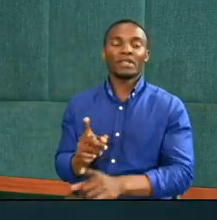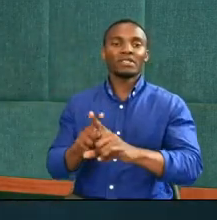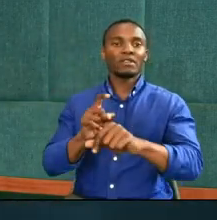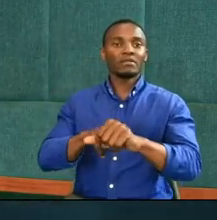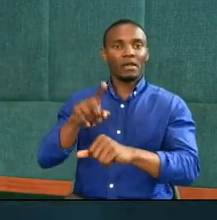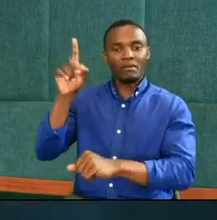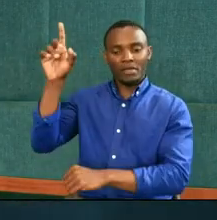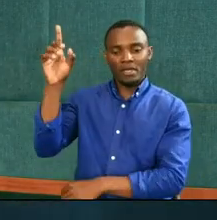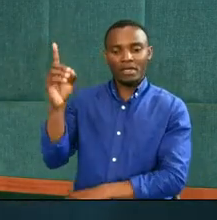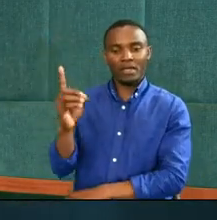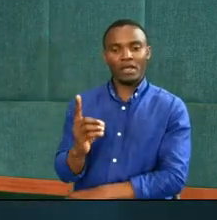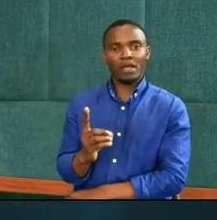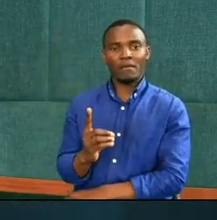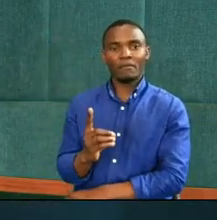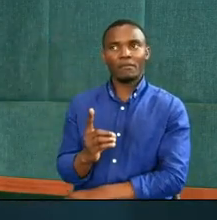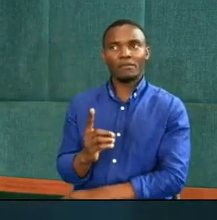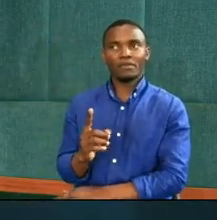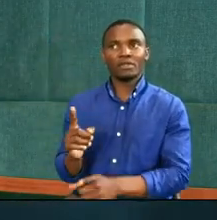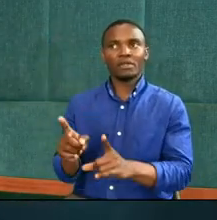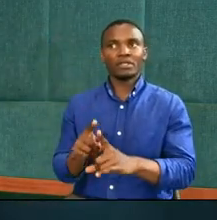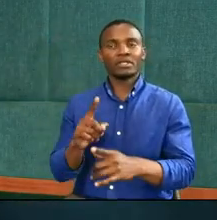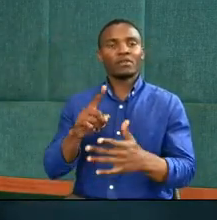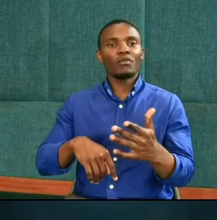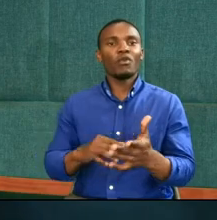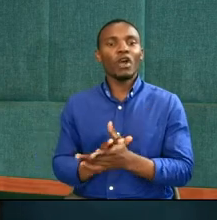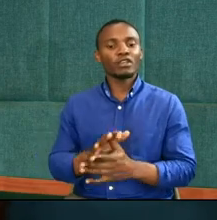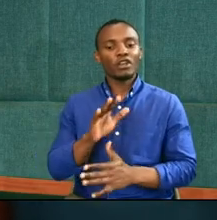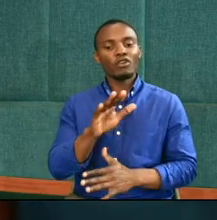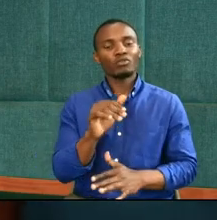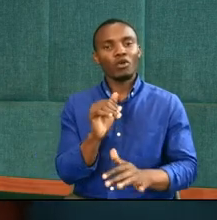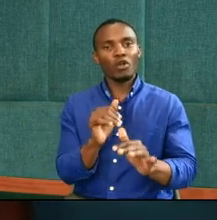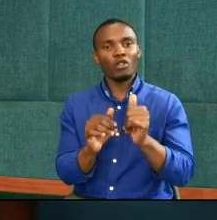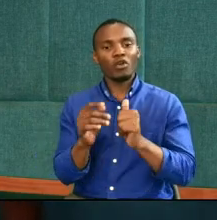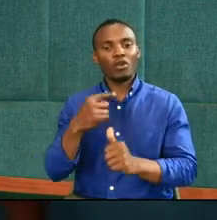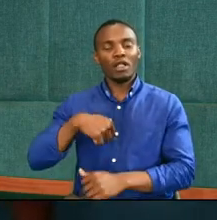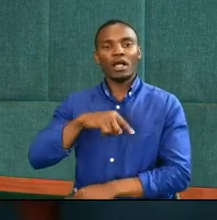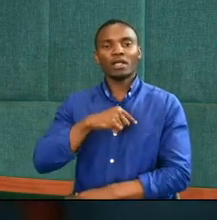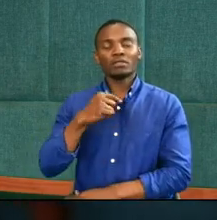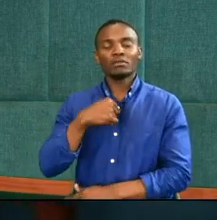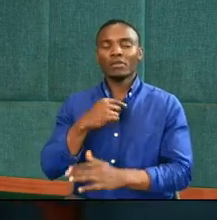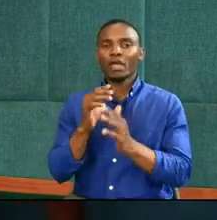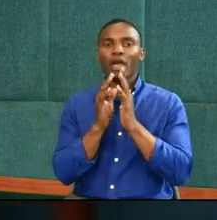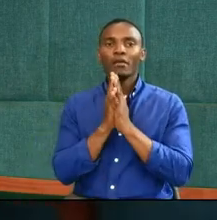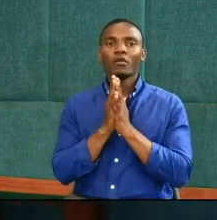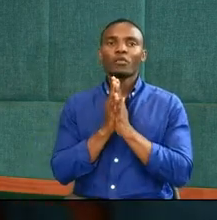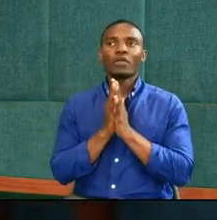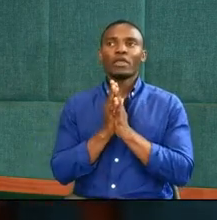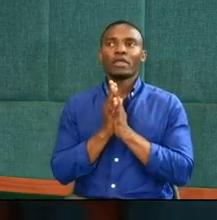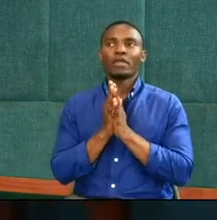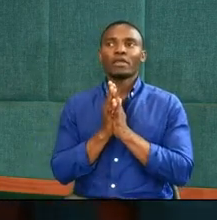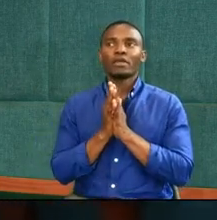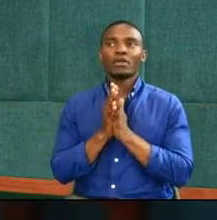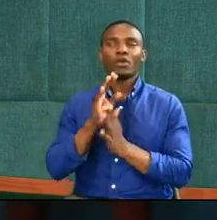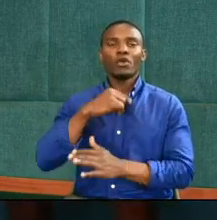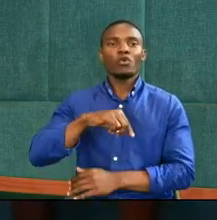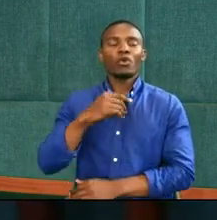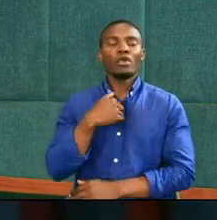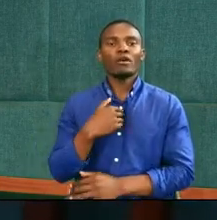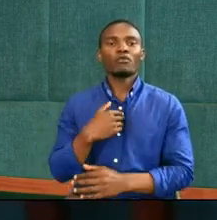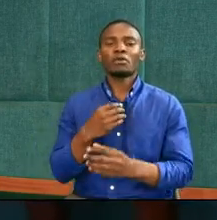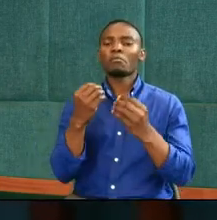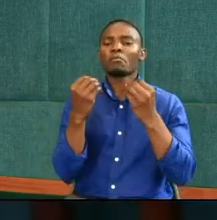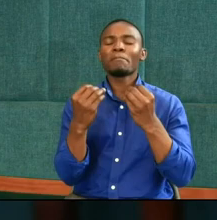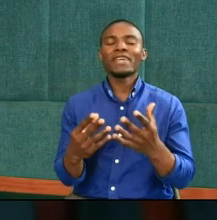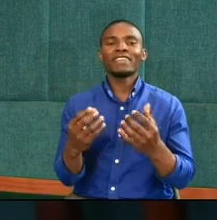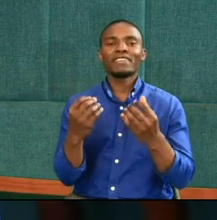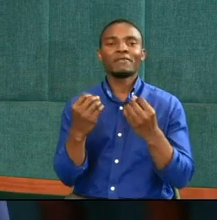he comes and call the roll up yonder, it is my prayer that there will be thousands and